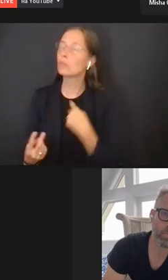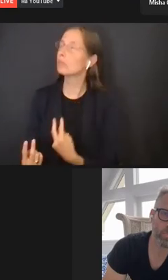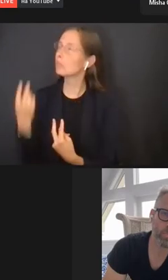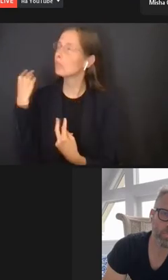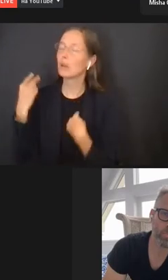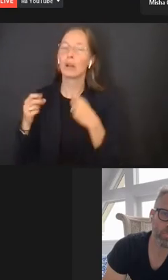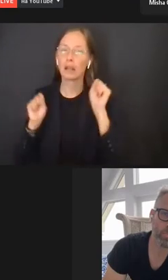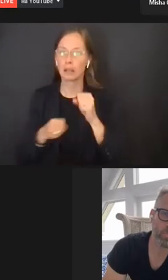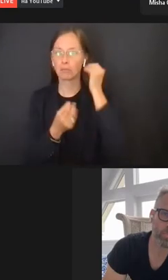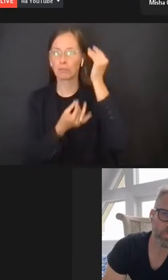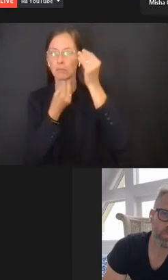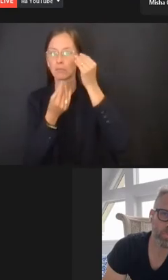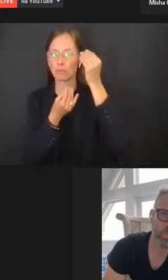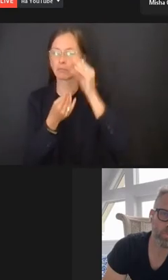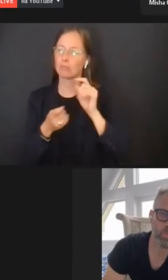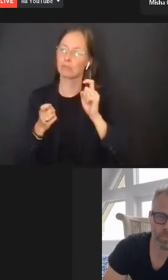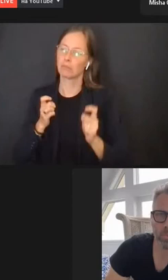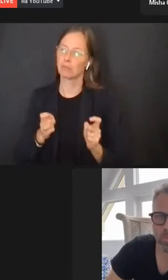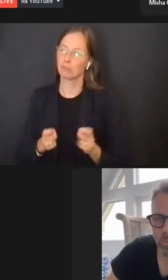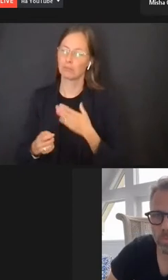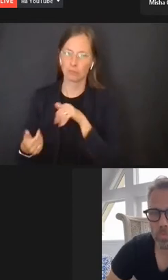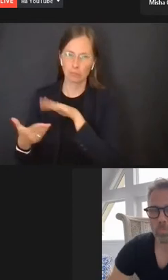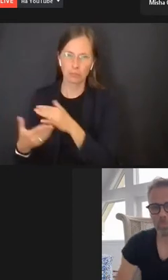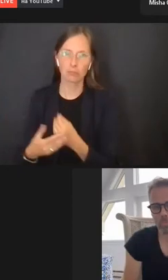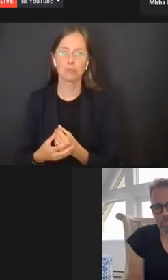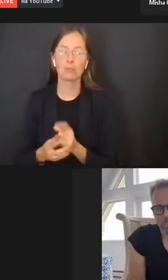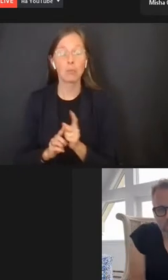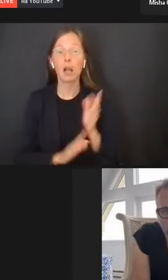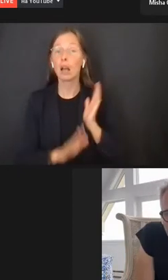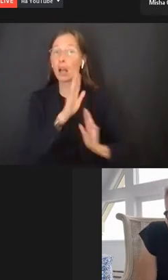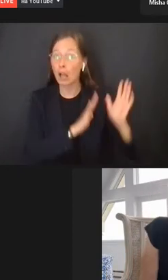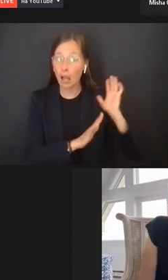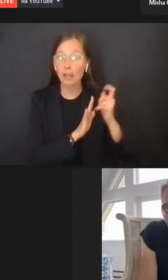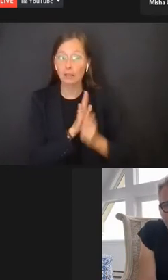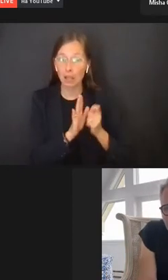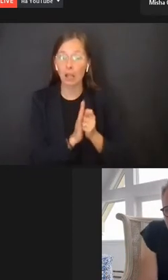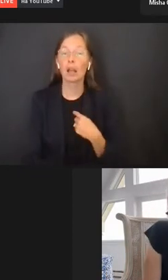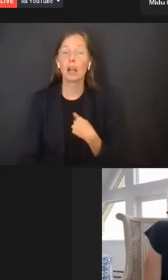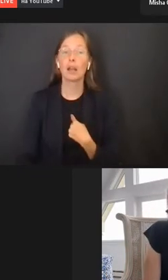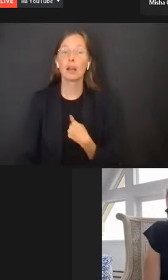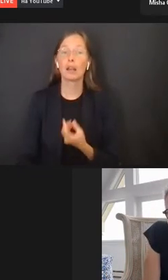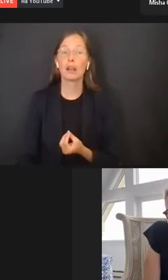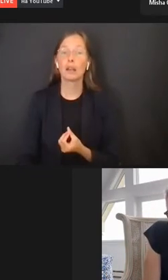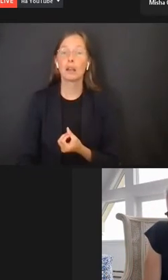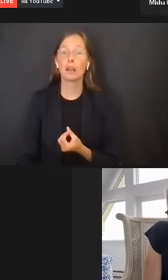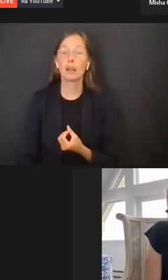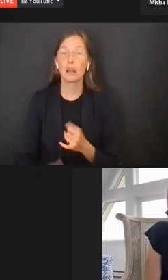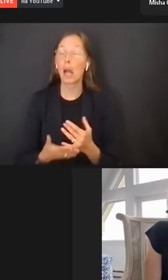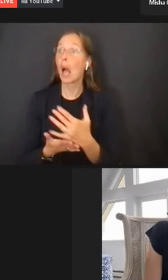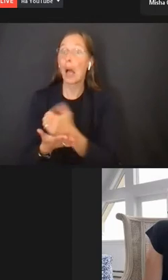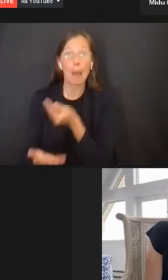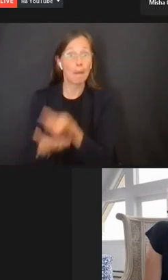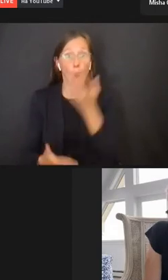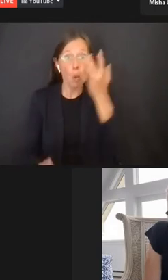these thoughts and recalibrate to an extent. But there was a time when I was like making money just for the sake of